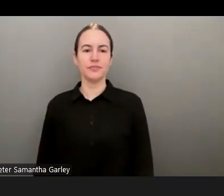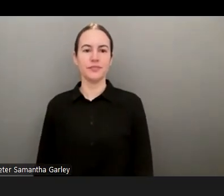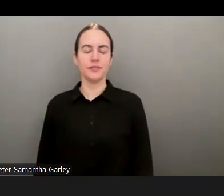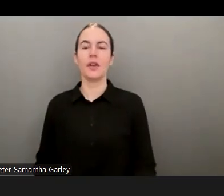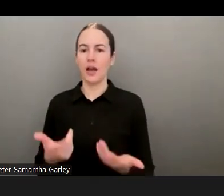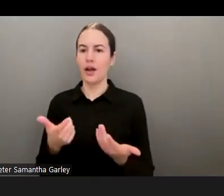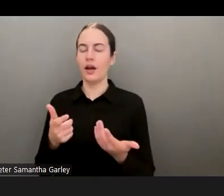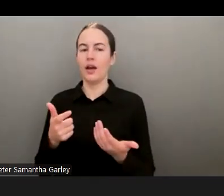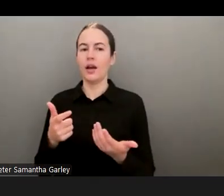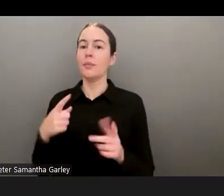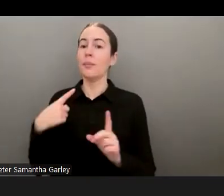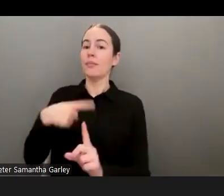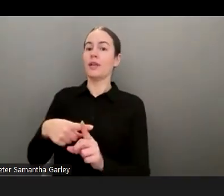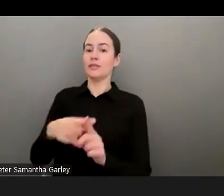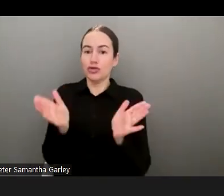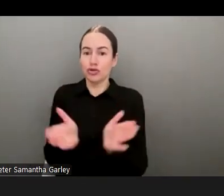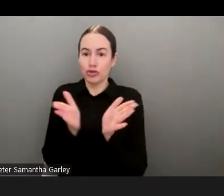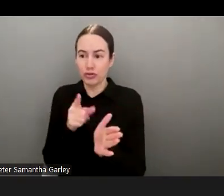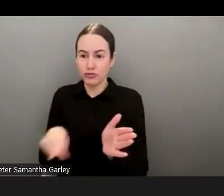we also encourage them to do some.